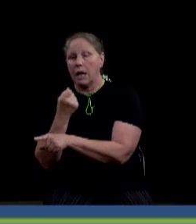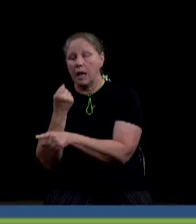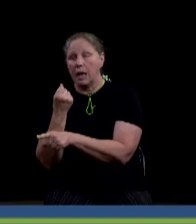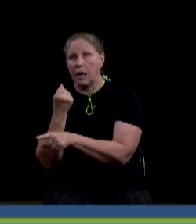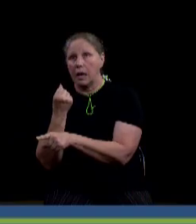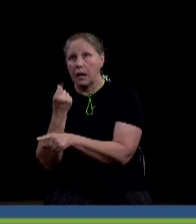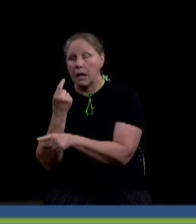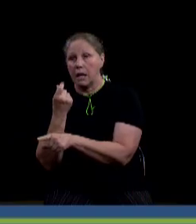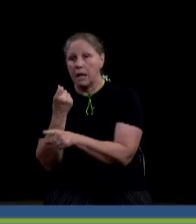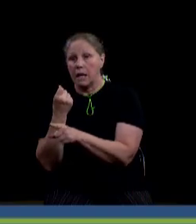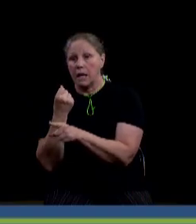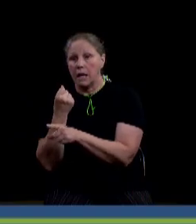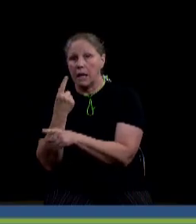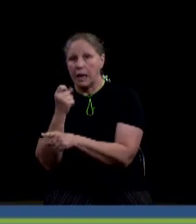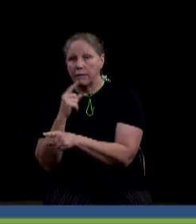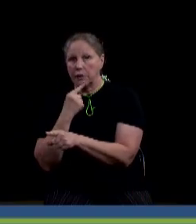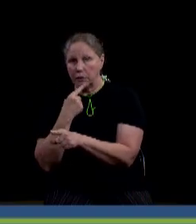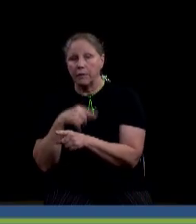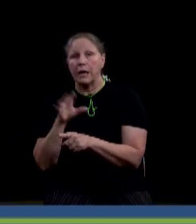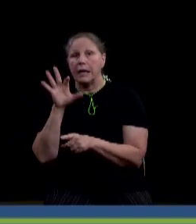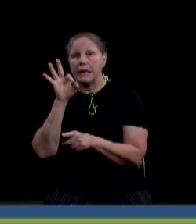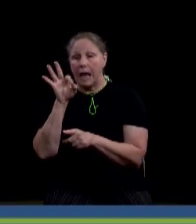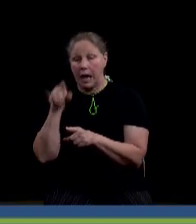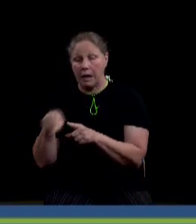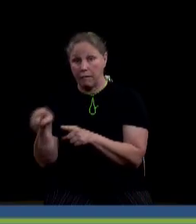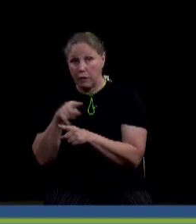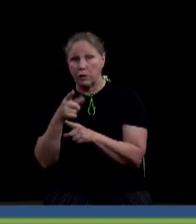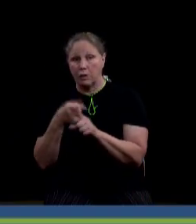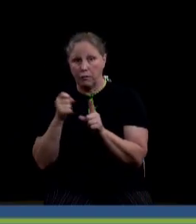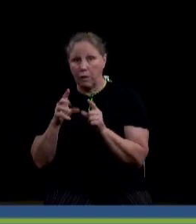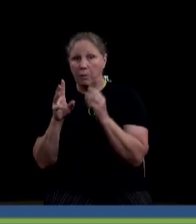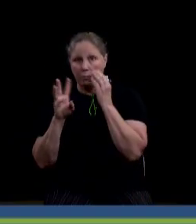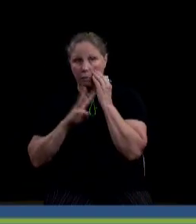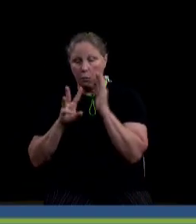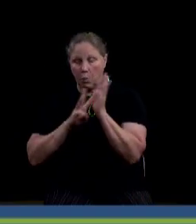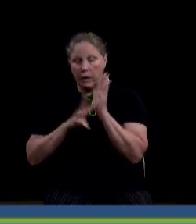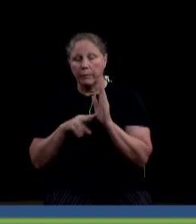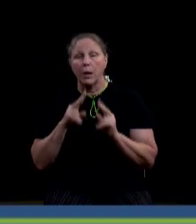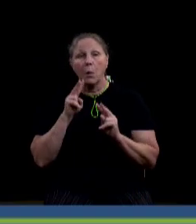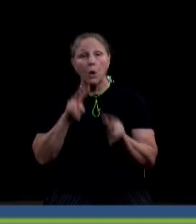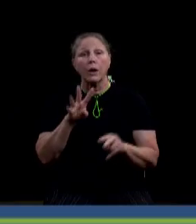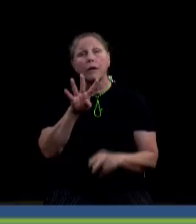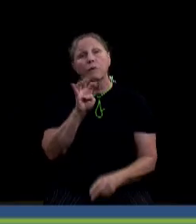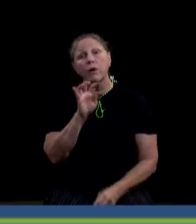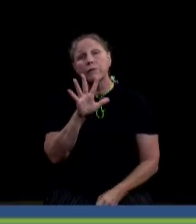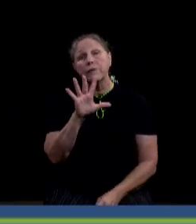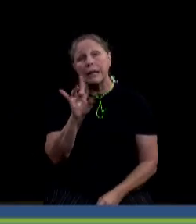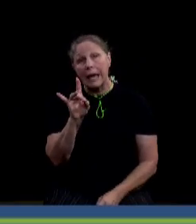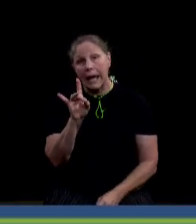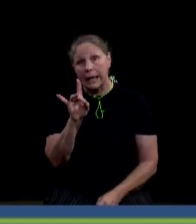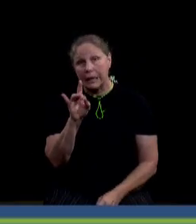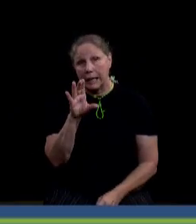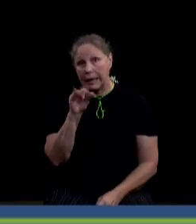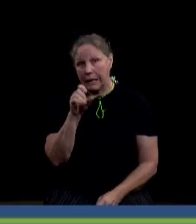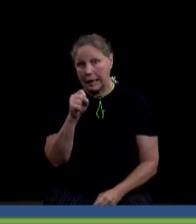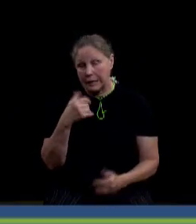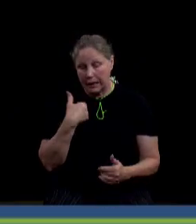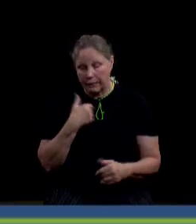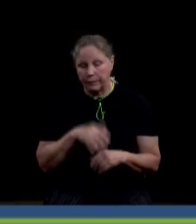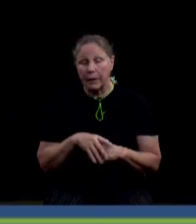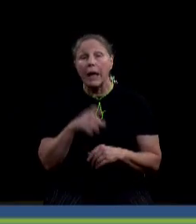residents. We are currently actively monitoring 458 cases. The age group for those cases, for the 17 that